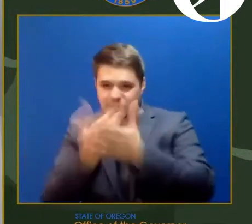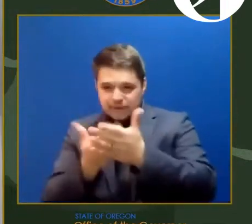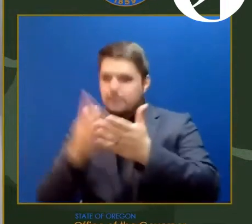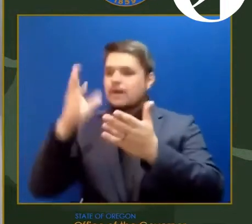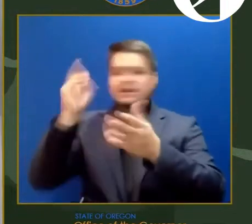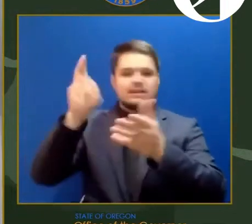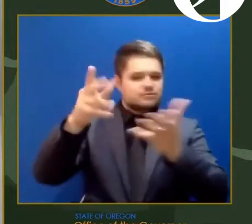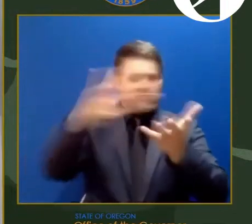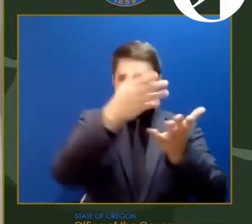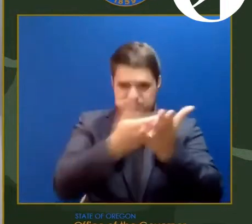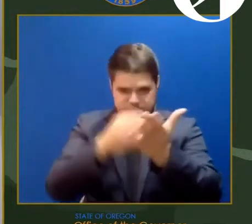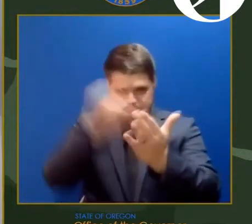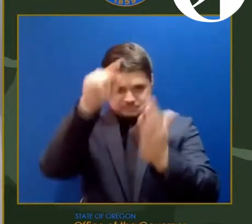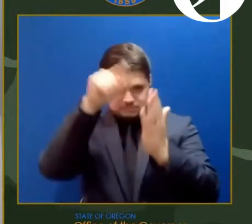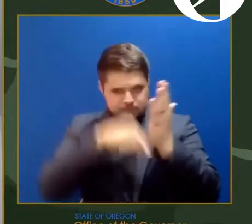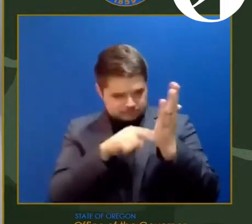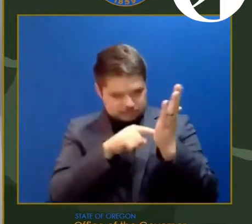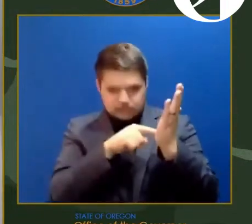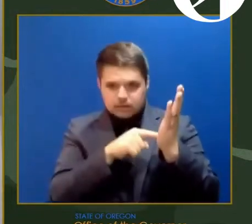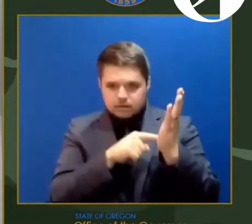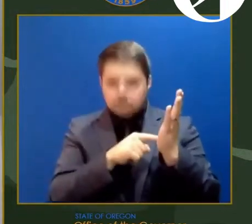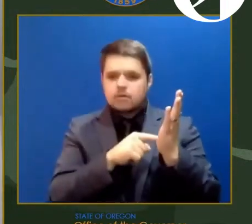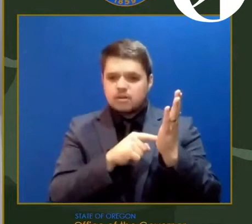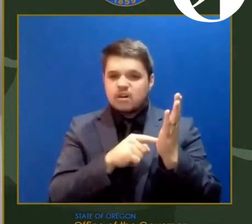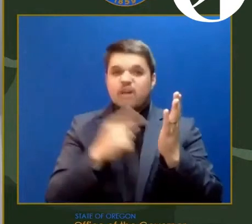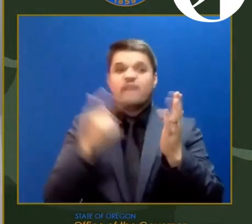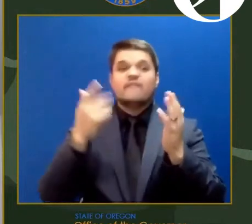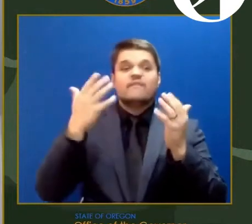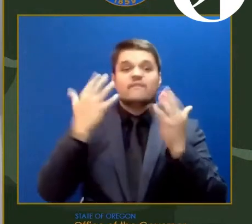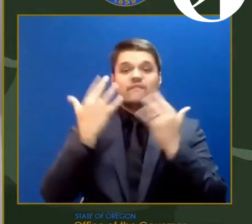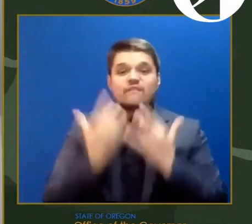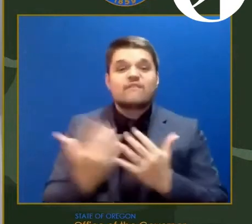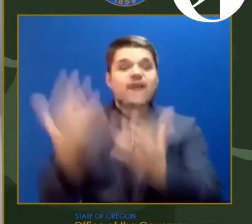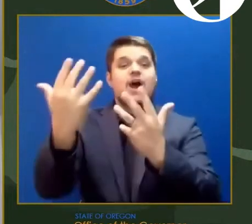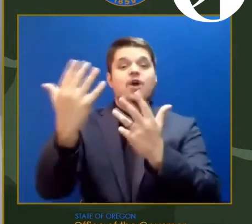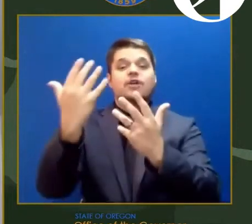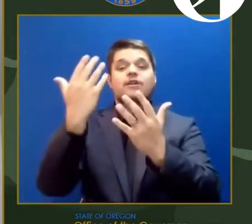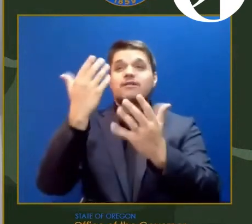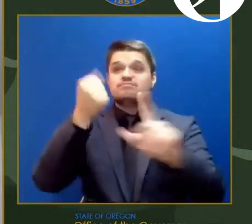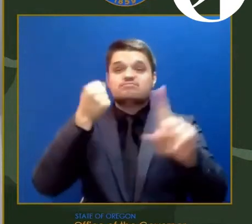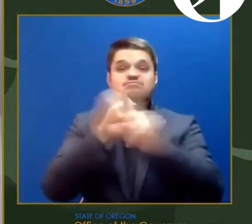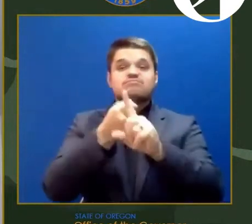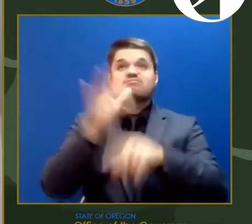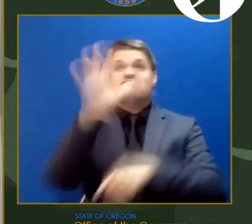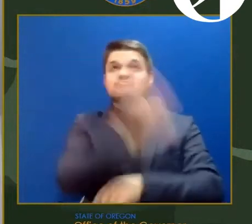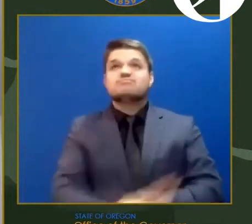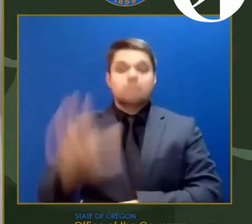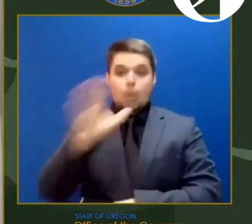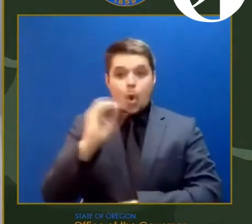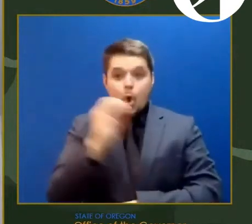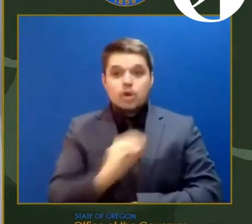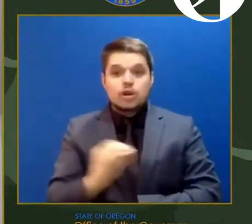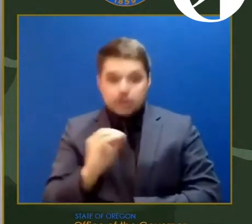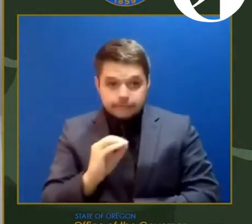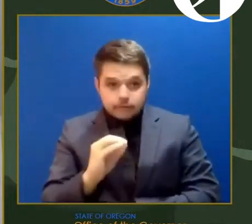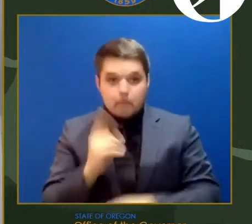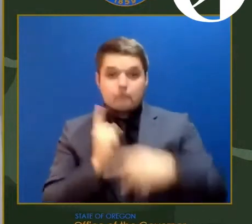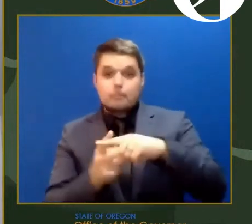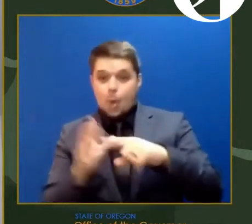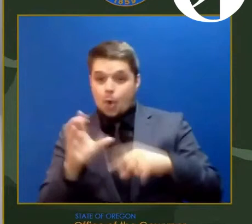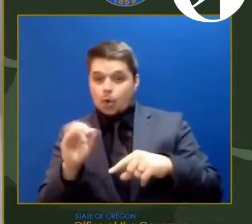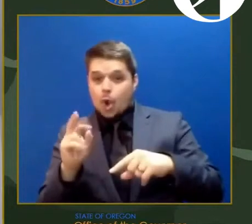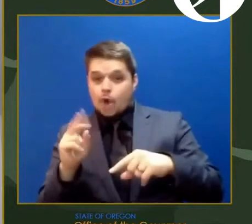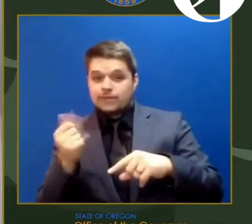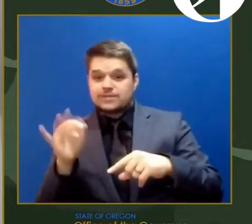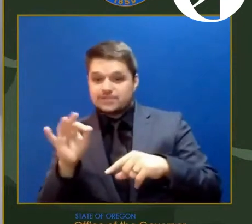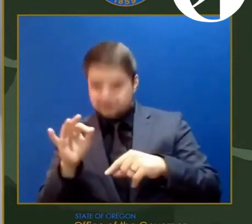wildfires this year that really affected people all across the state, with COVID, with all of the things that were already pulling our communities down. And